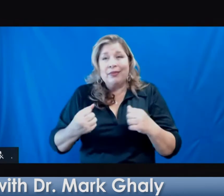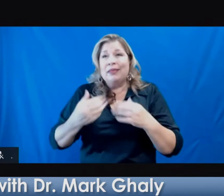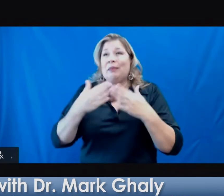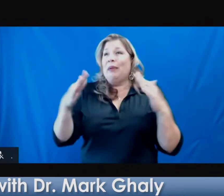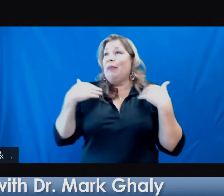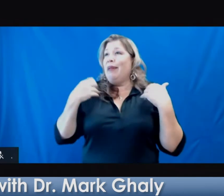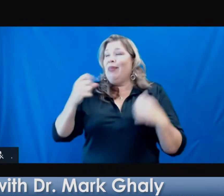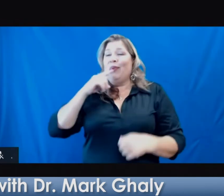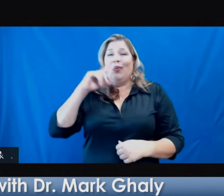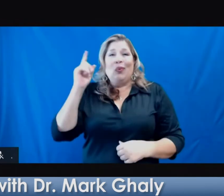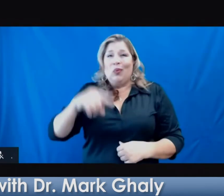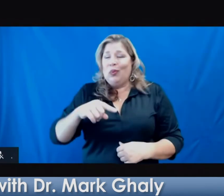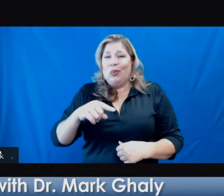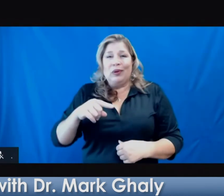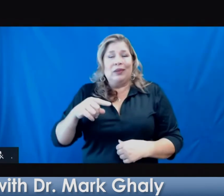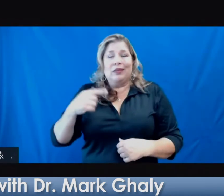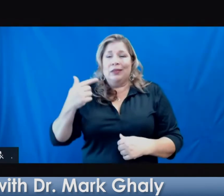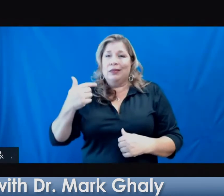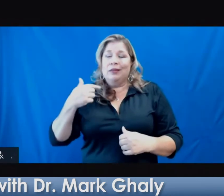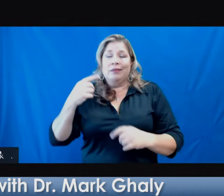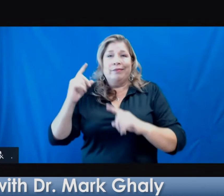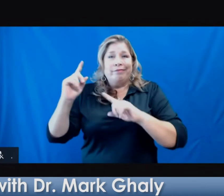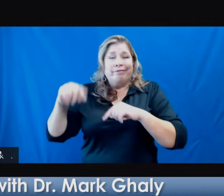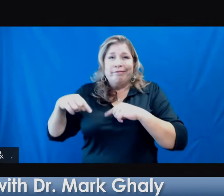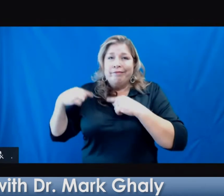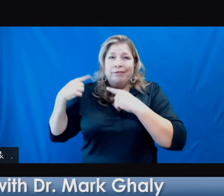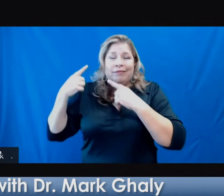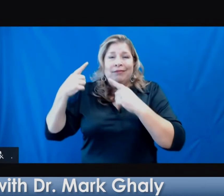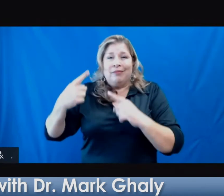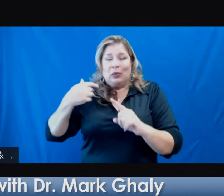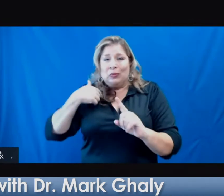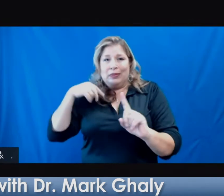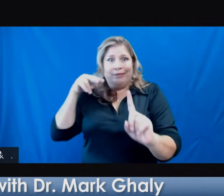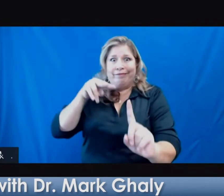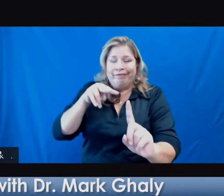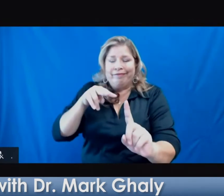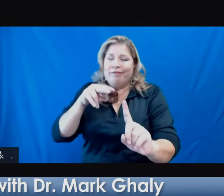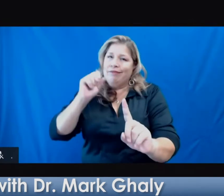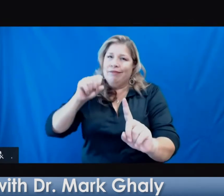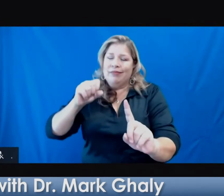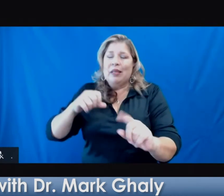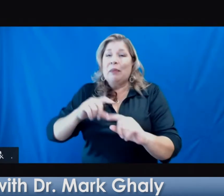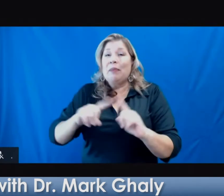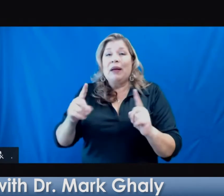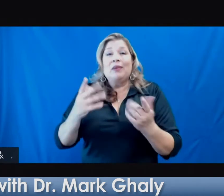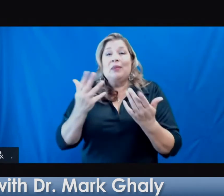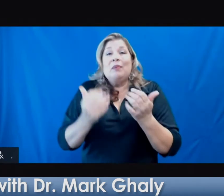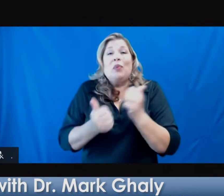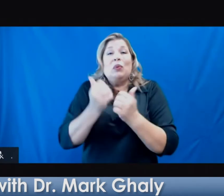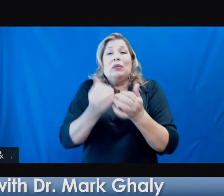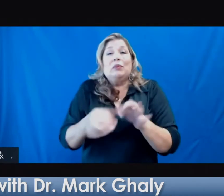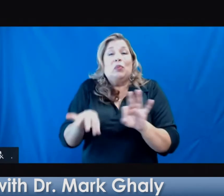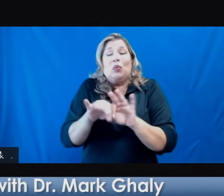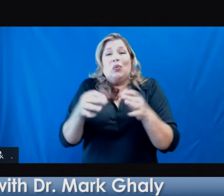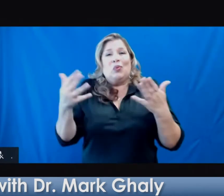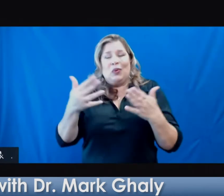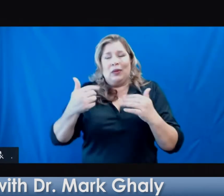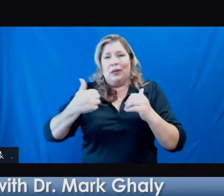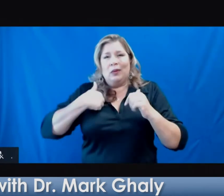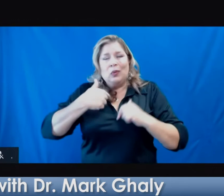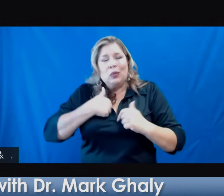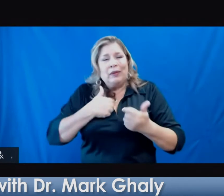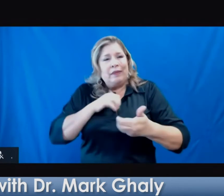been thrust into the spotlight in a way this year that we never have. But where we always start in public health is in partnership, in communication,